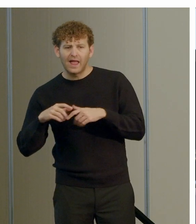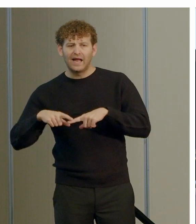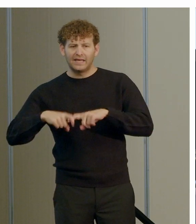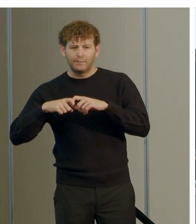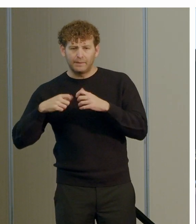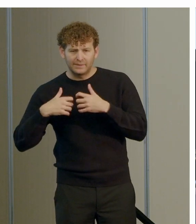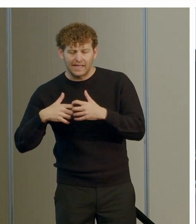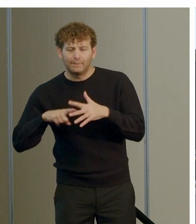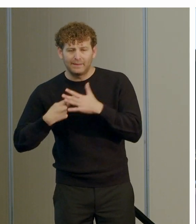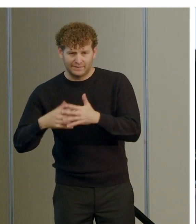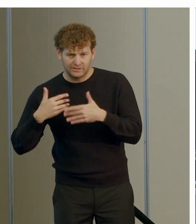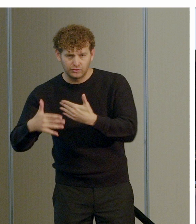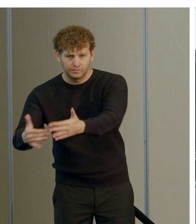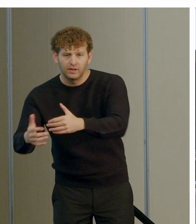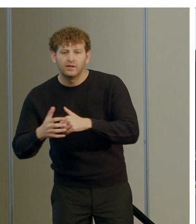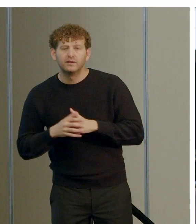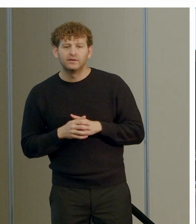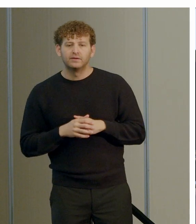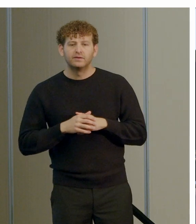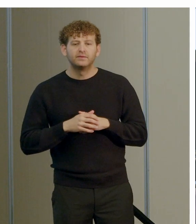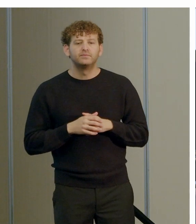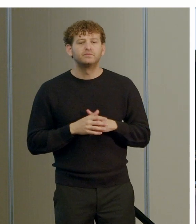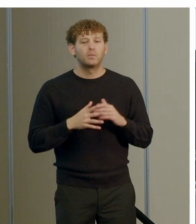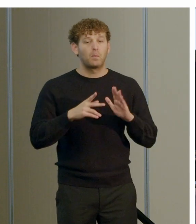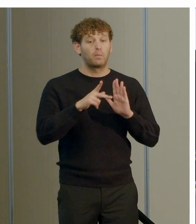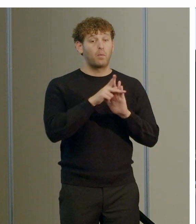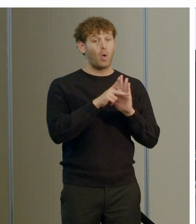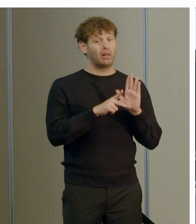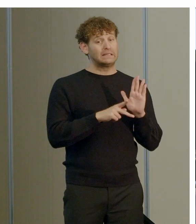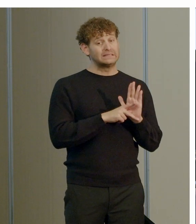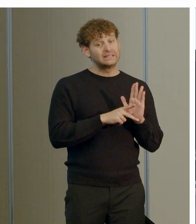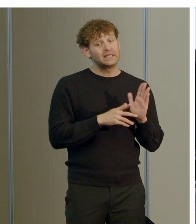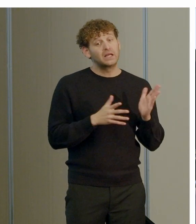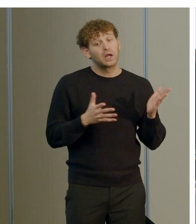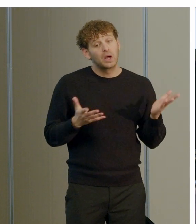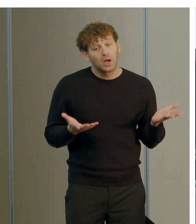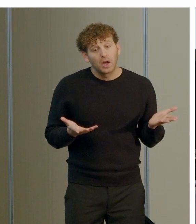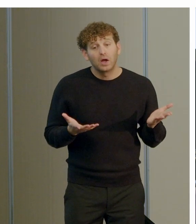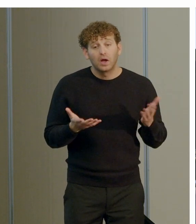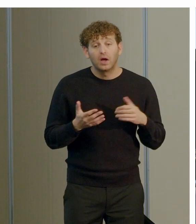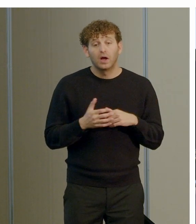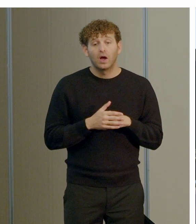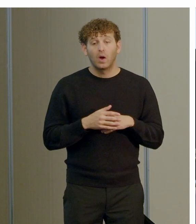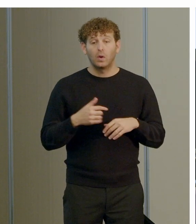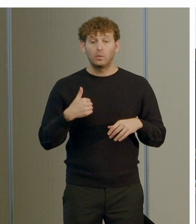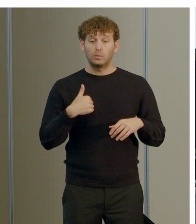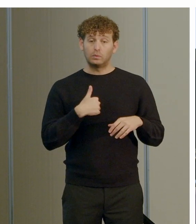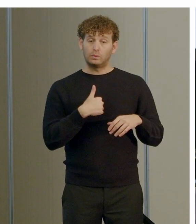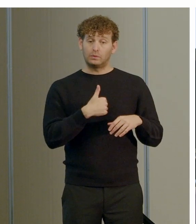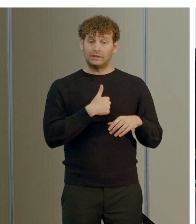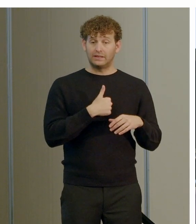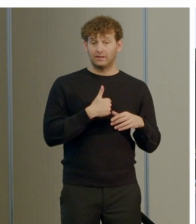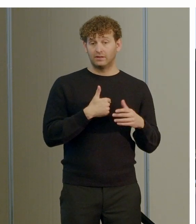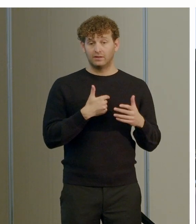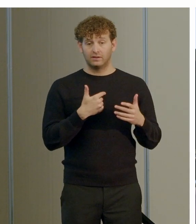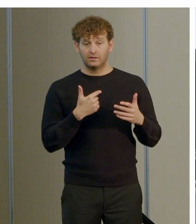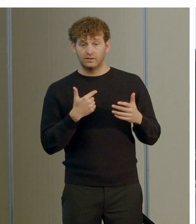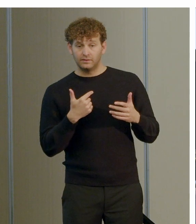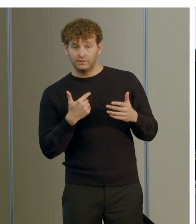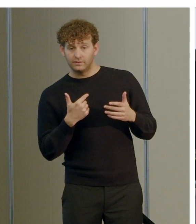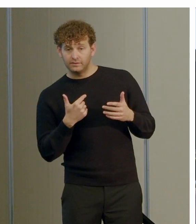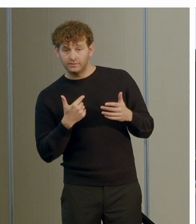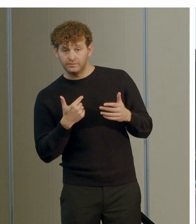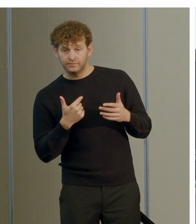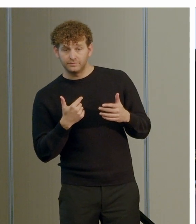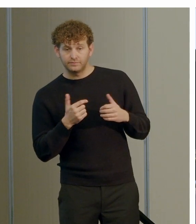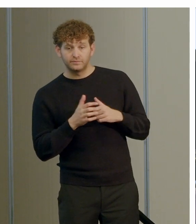agency has a policy, that's great. But we're really talking, are you ensuring that that letter of the law is being